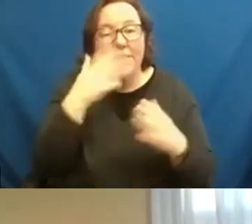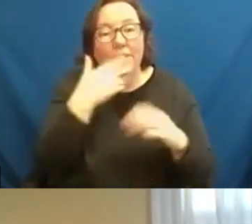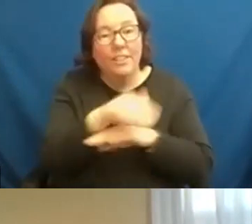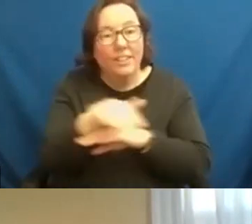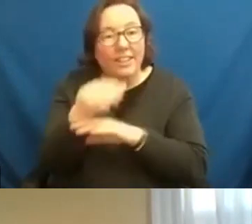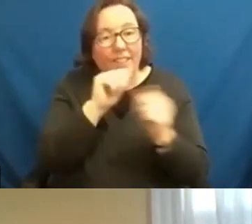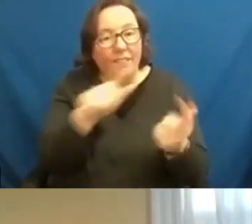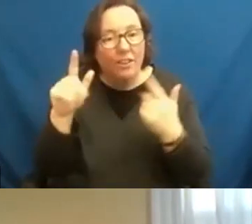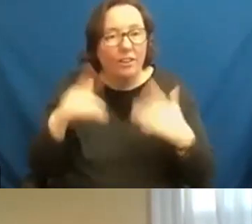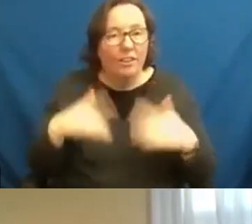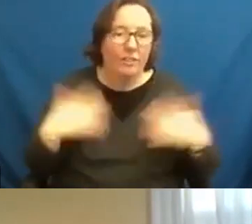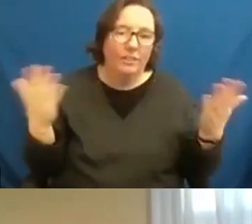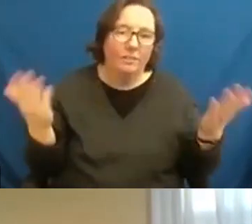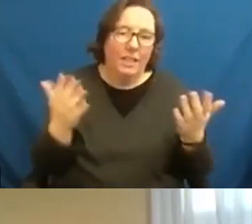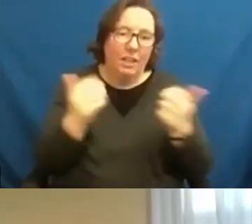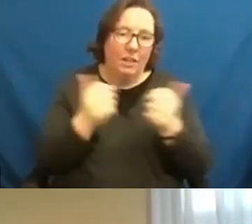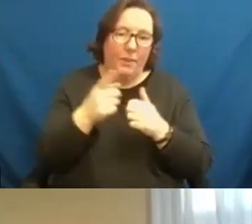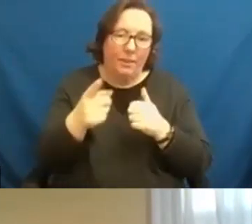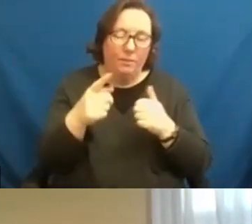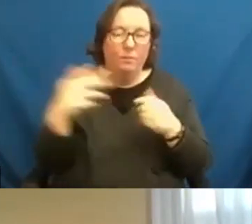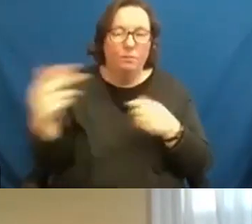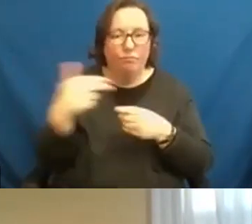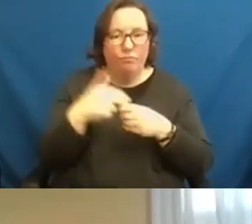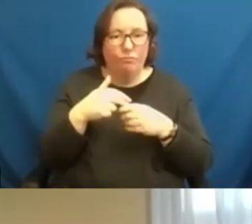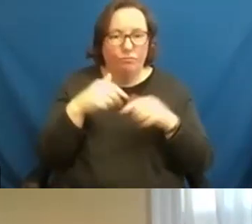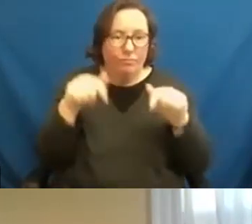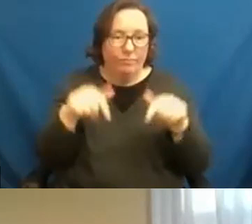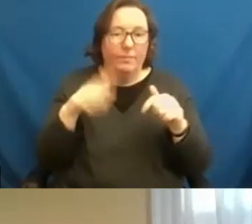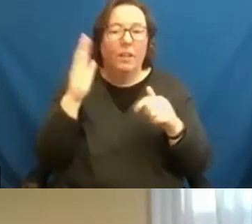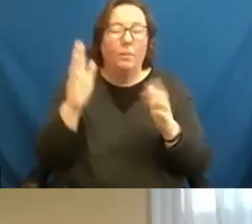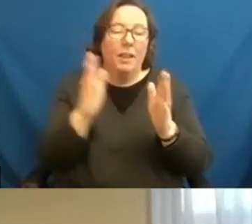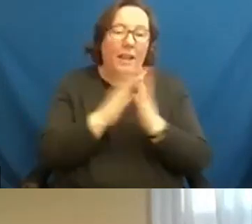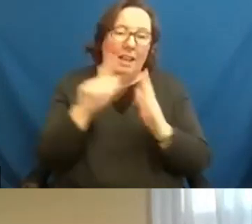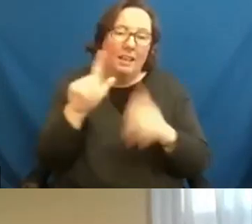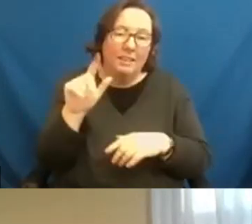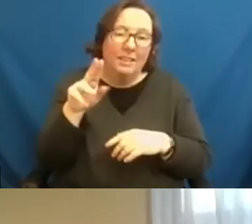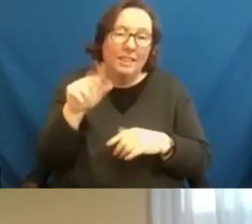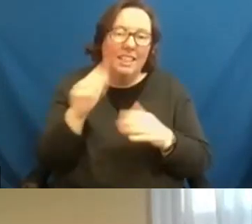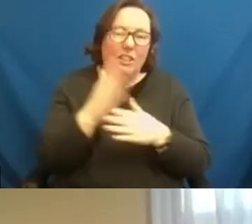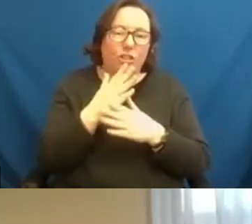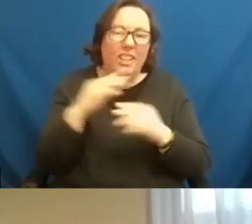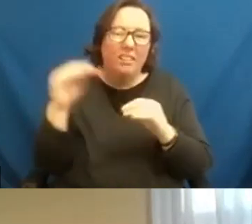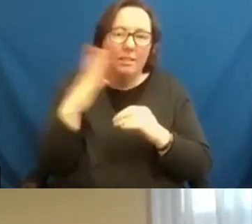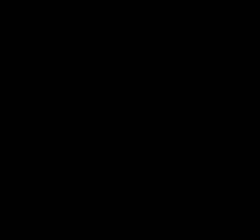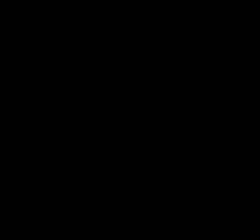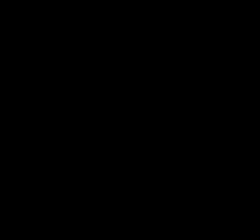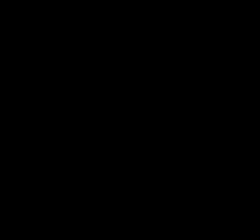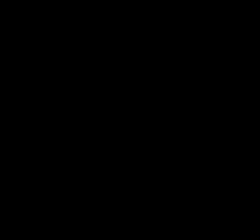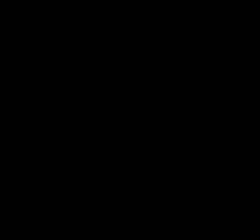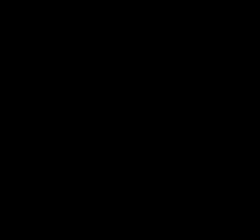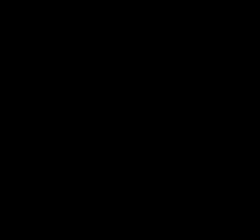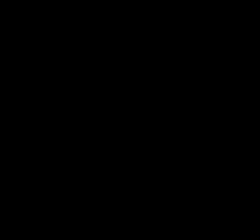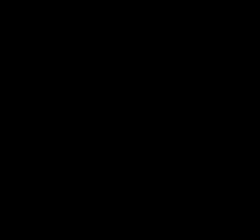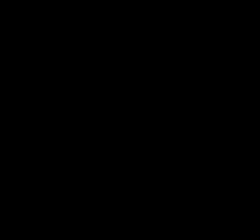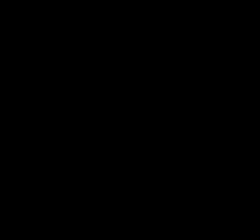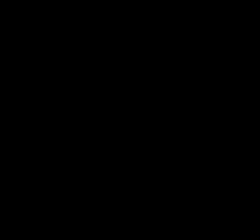is a pleasure to be here with you and a pleasure to be joining. I will now ask Lena to please share the slides, and I will briefly speak with you